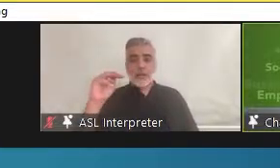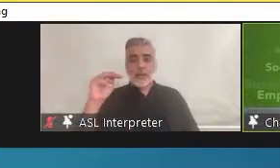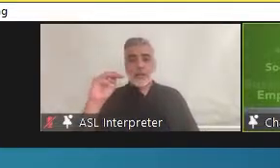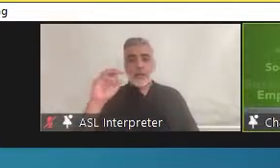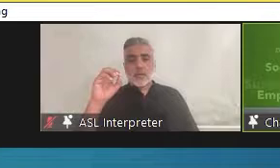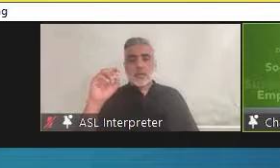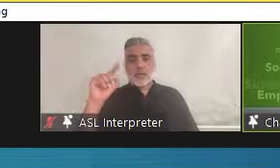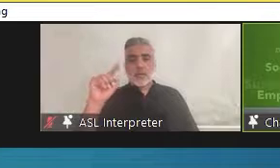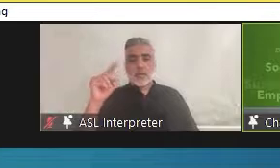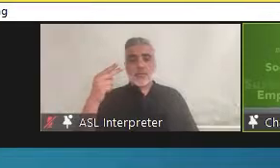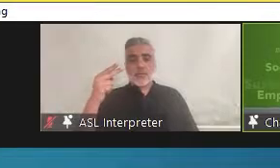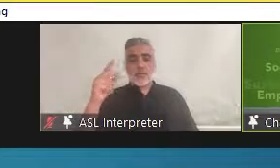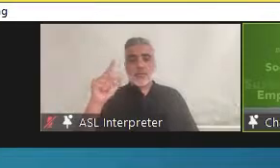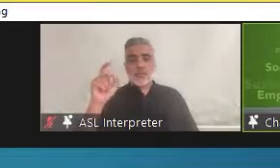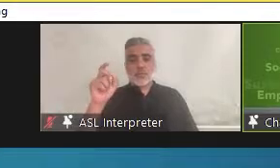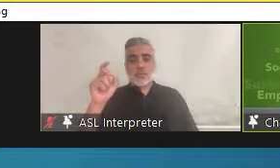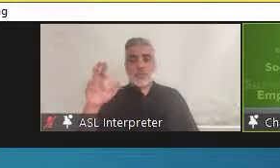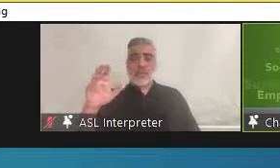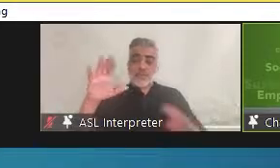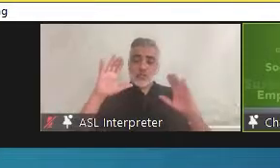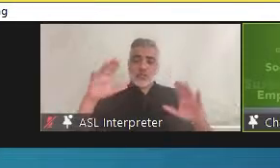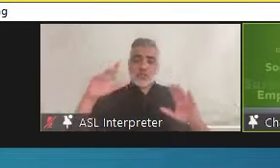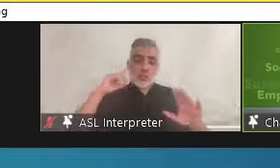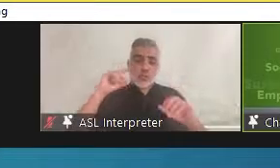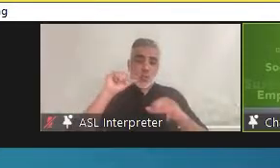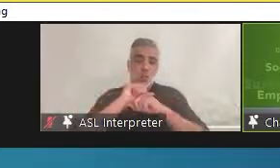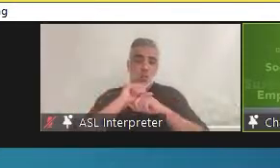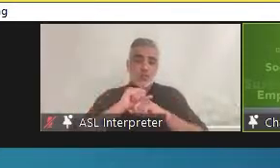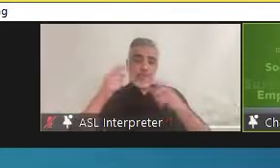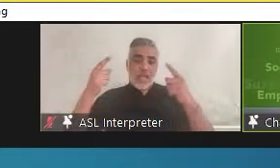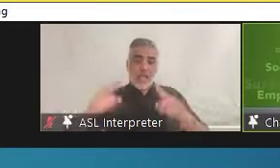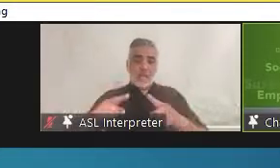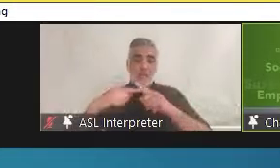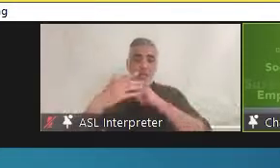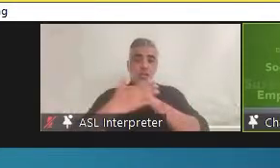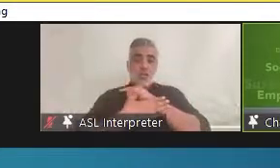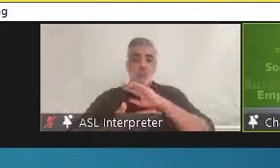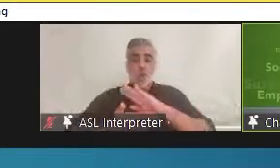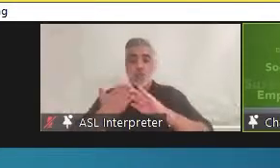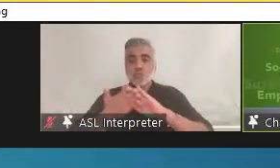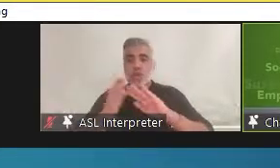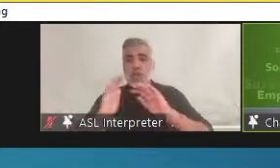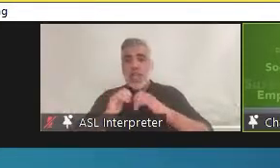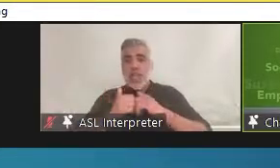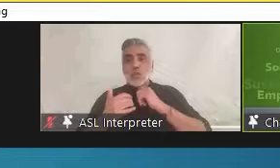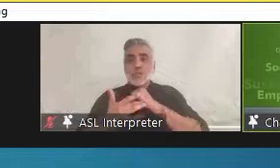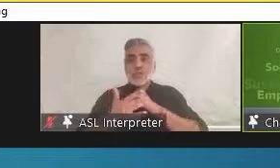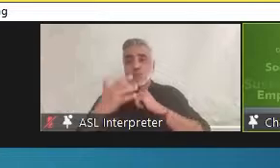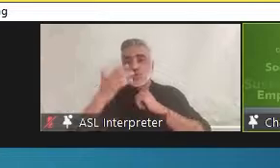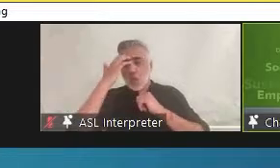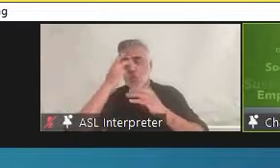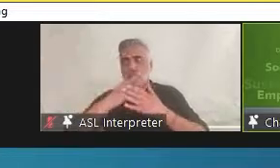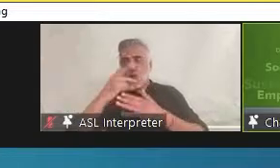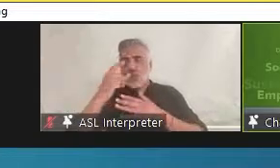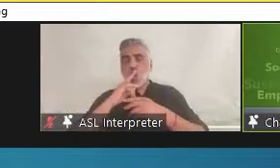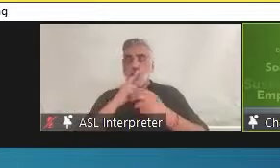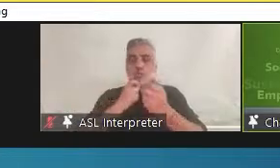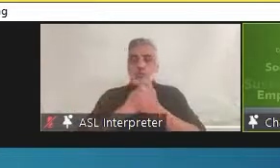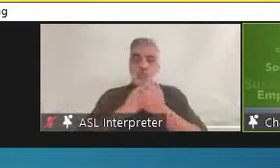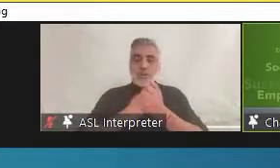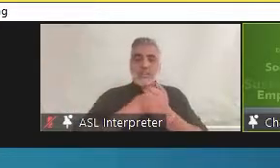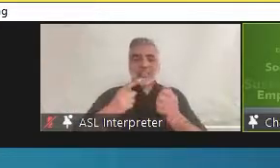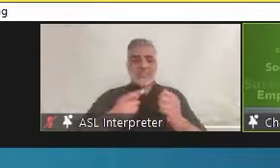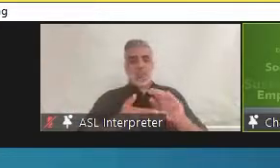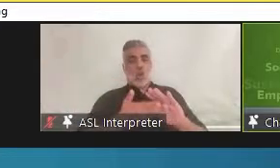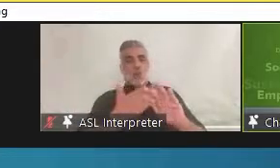good to hear about the work that's going on in terms of the country operations and how the technical knowledge products are supporting these operations,